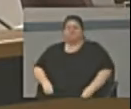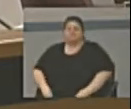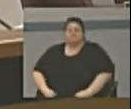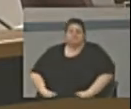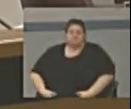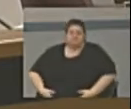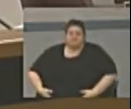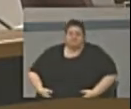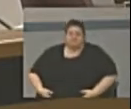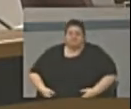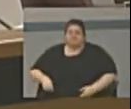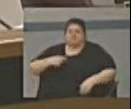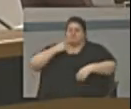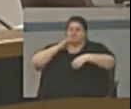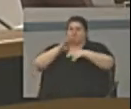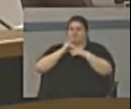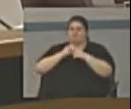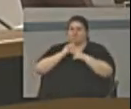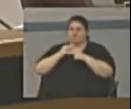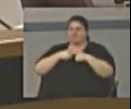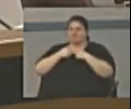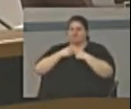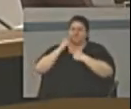State your name and address for the record, sir.